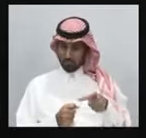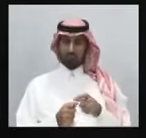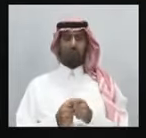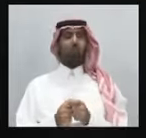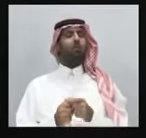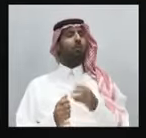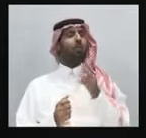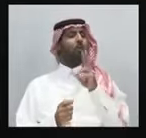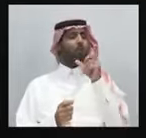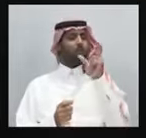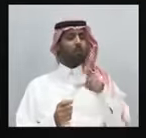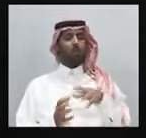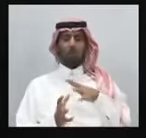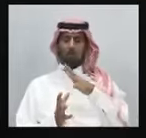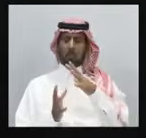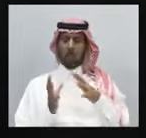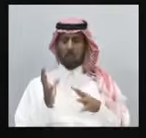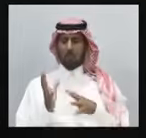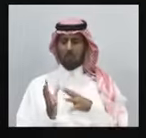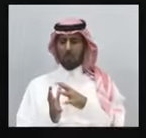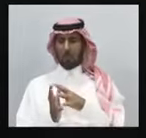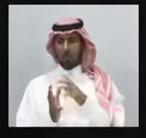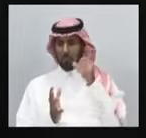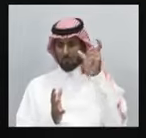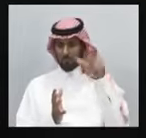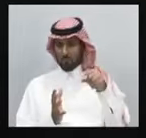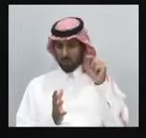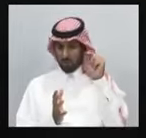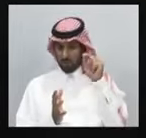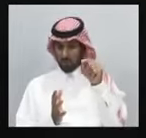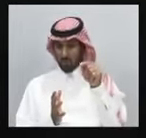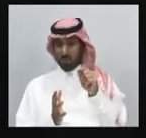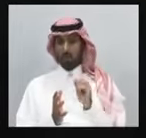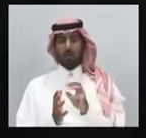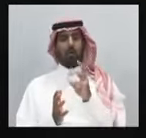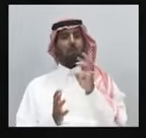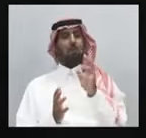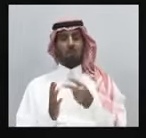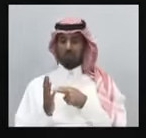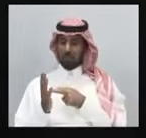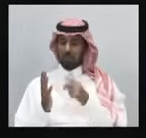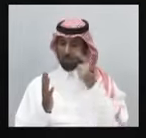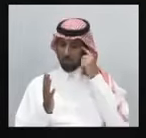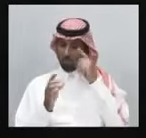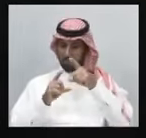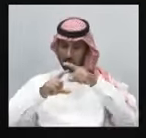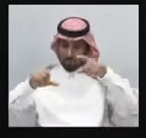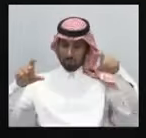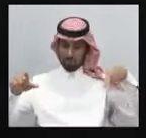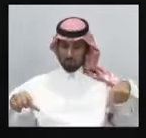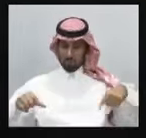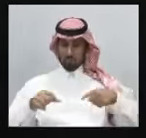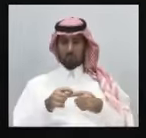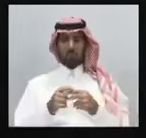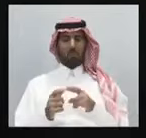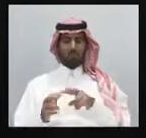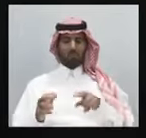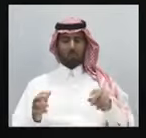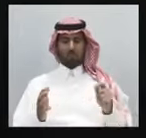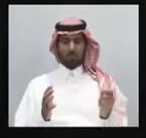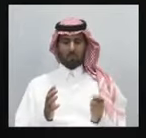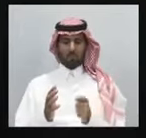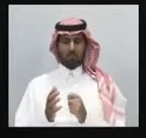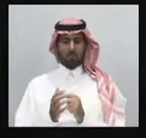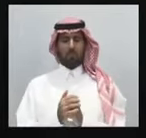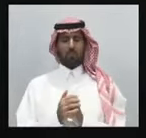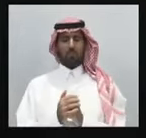a person. The person should have the ability to read blueprints. What are the blueprints? They are